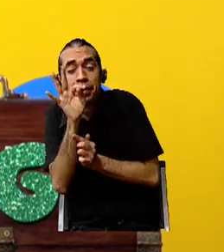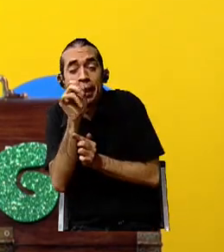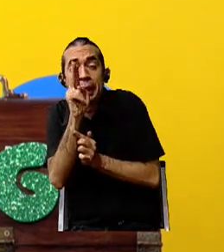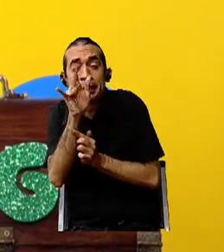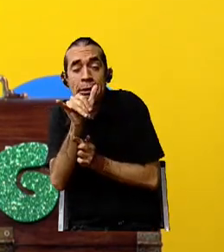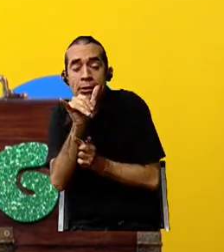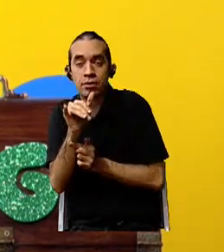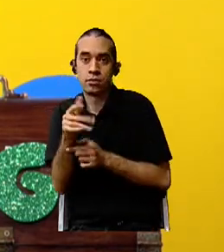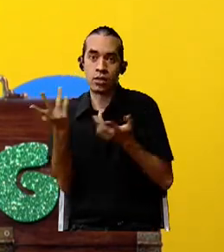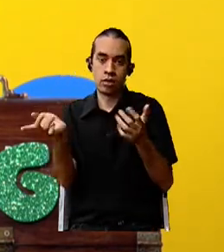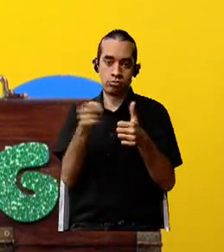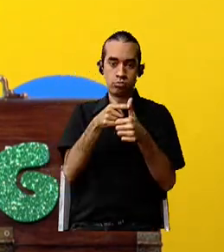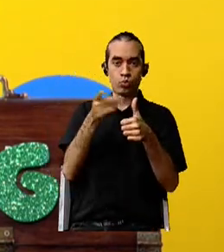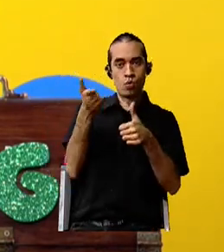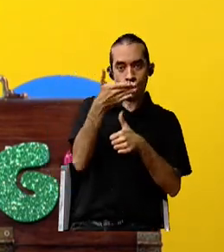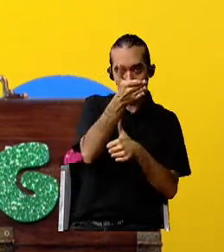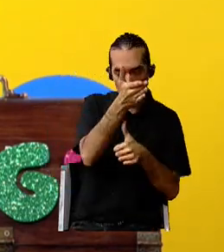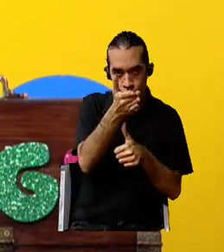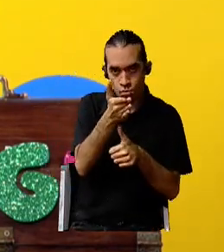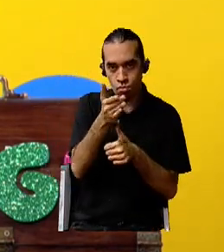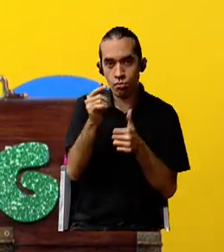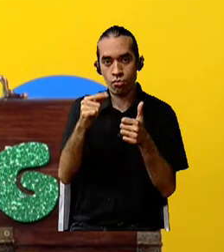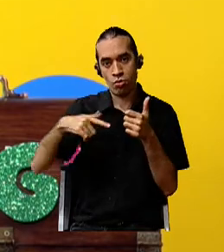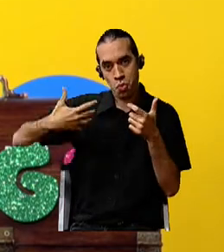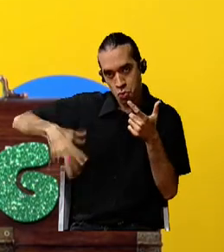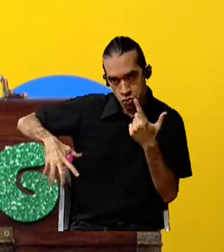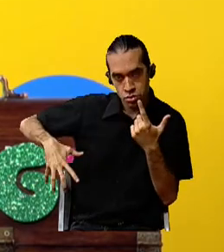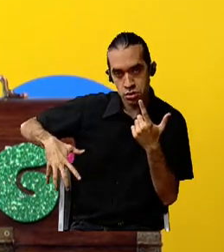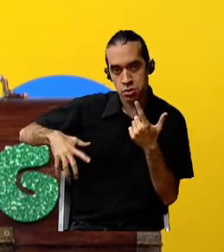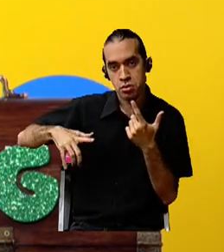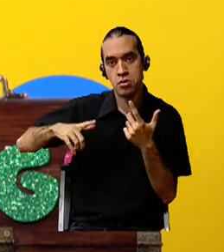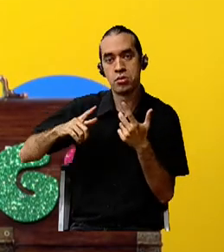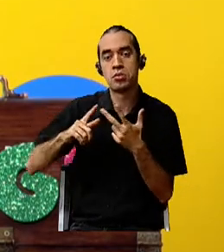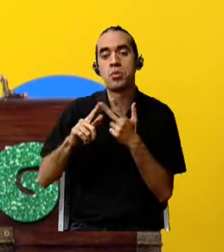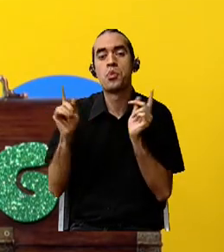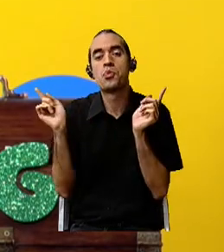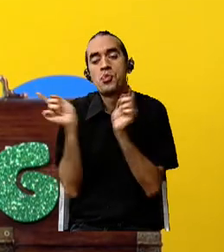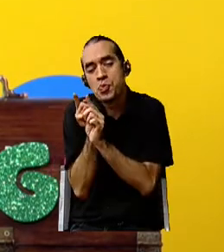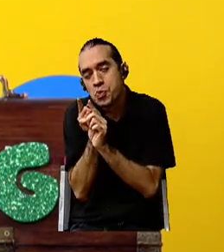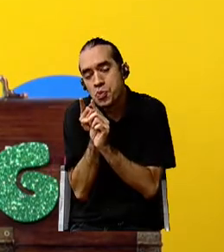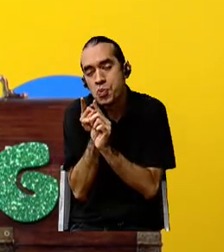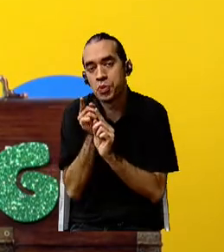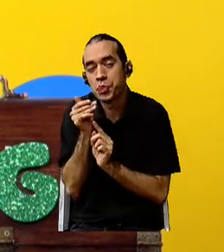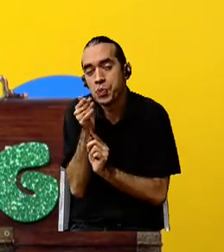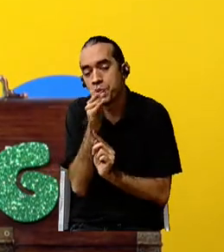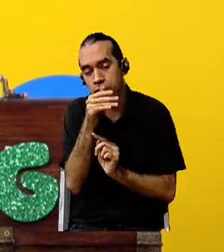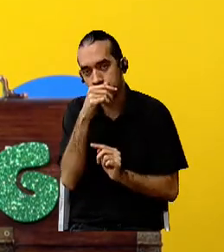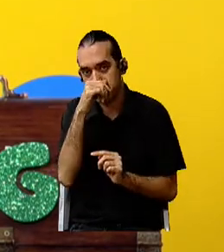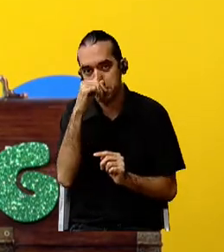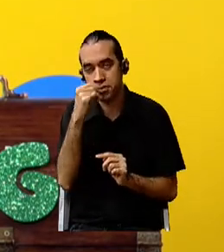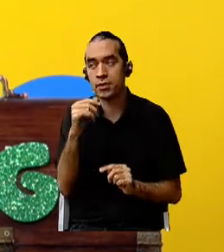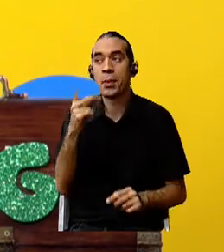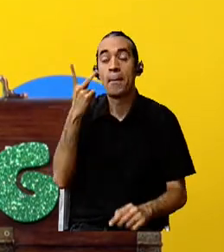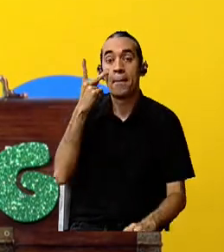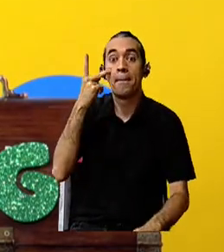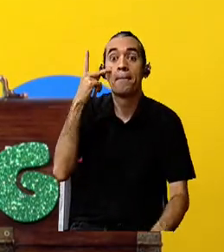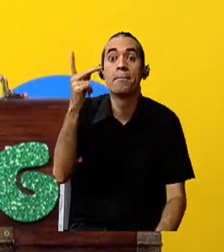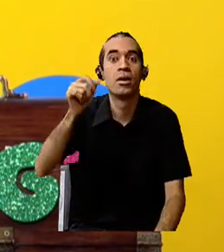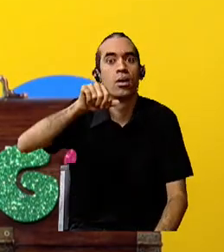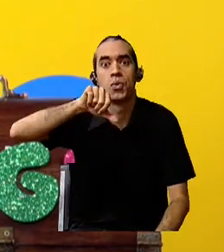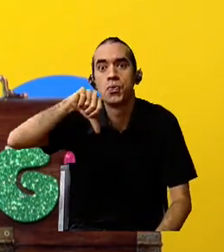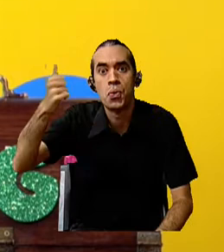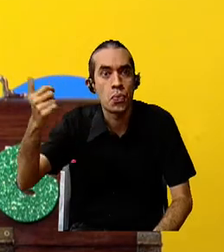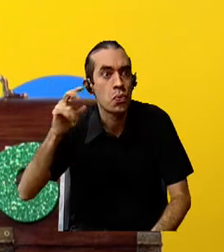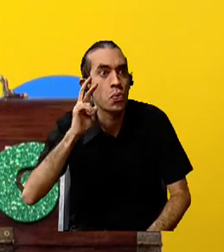was a fish, it was orange, and it was little. But look, Chuli, we have